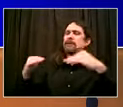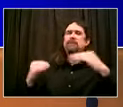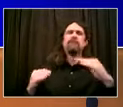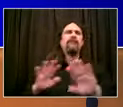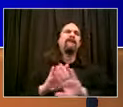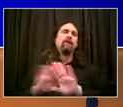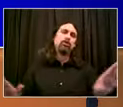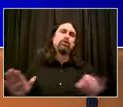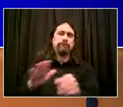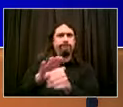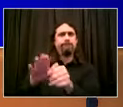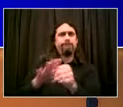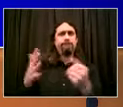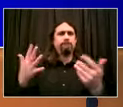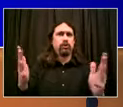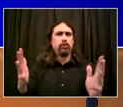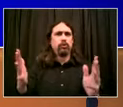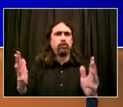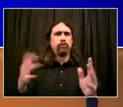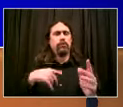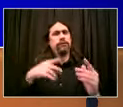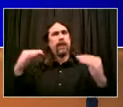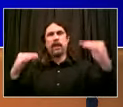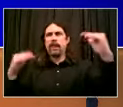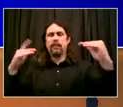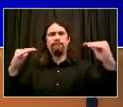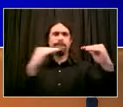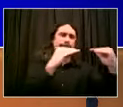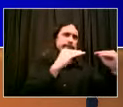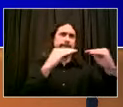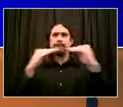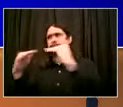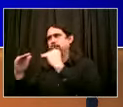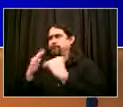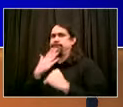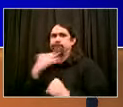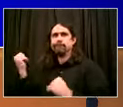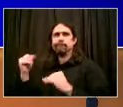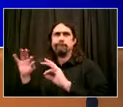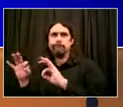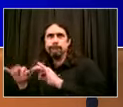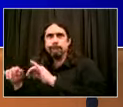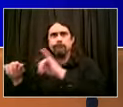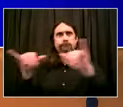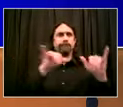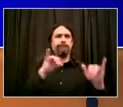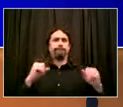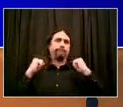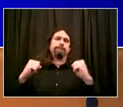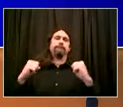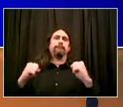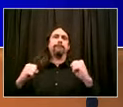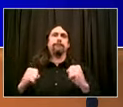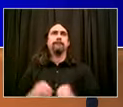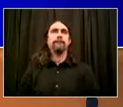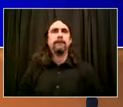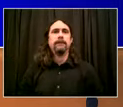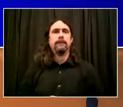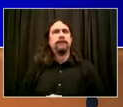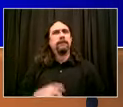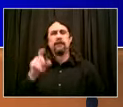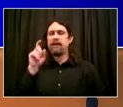of economic activity and people's livelihoods, people's incomes, but we need to do it better, fairer. And there's an incredible